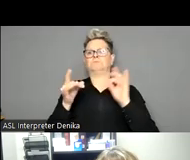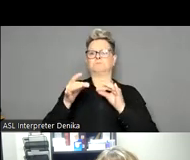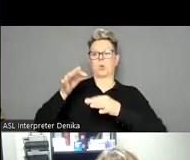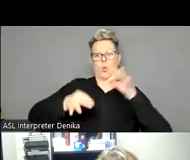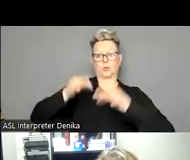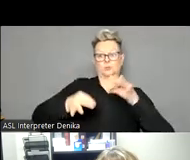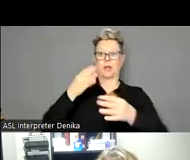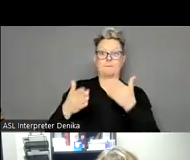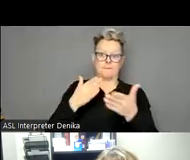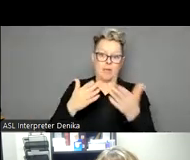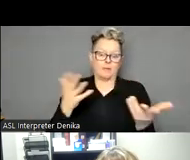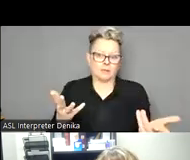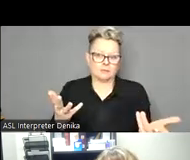being